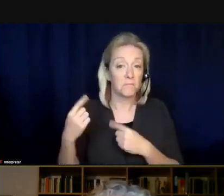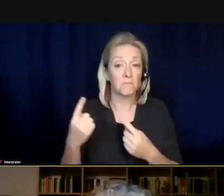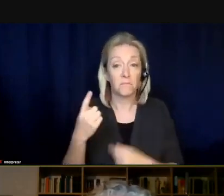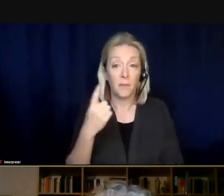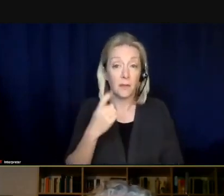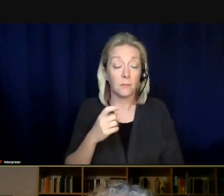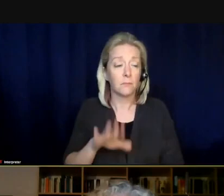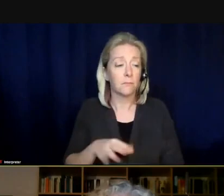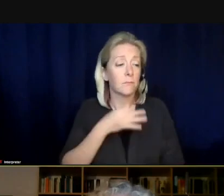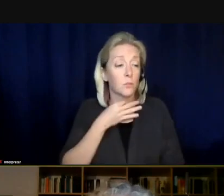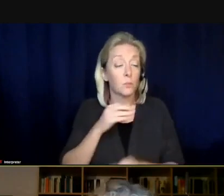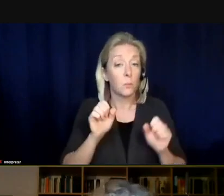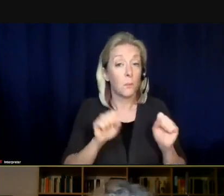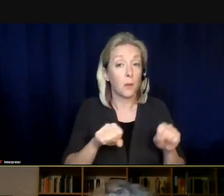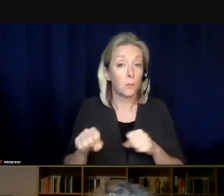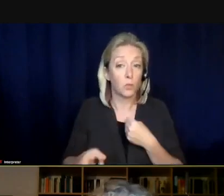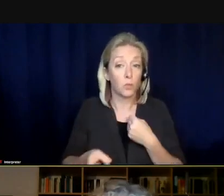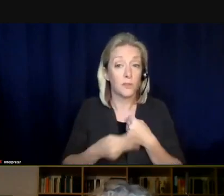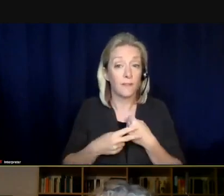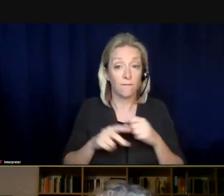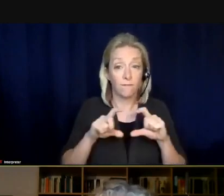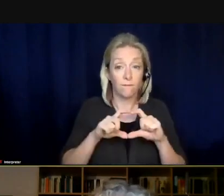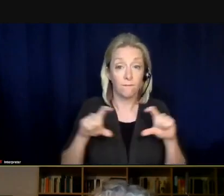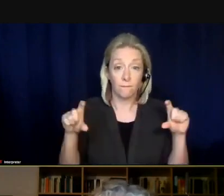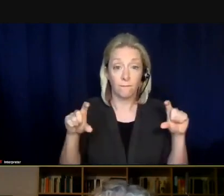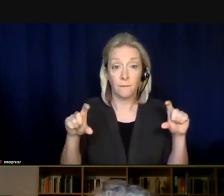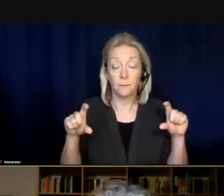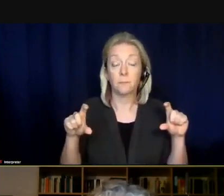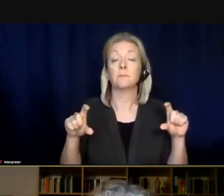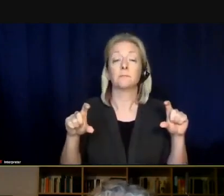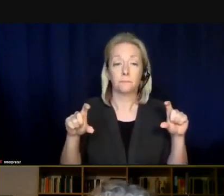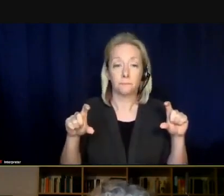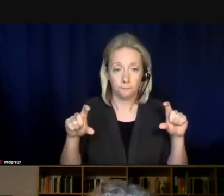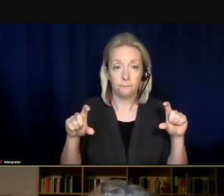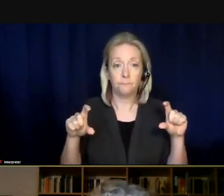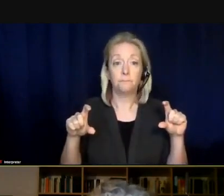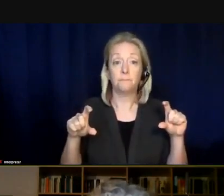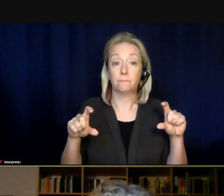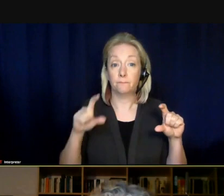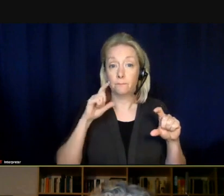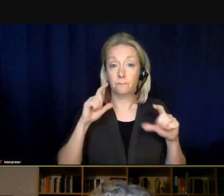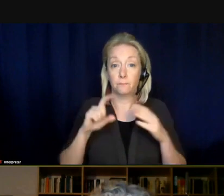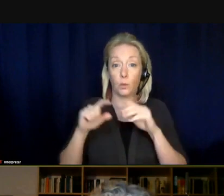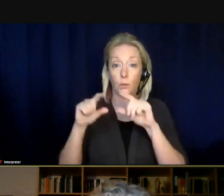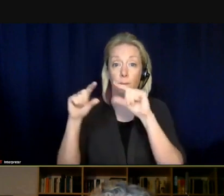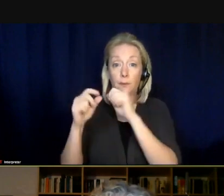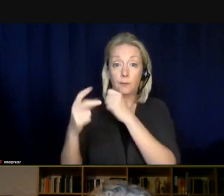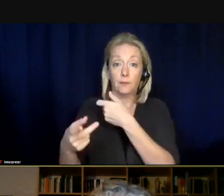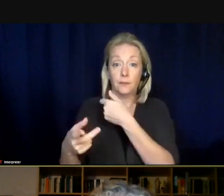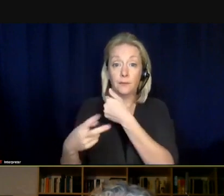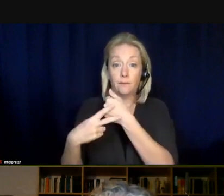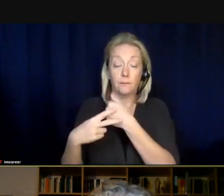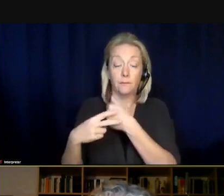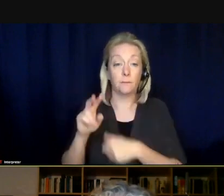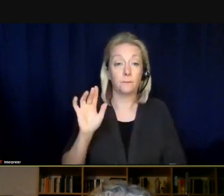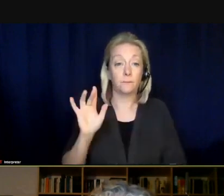is there a way to save this? You can go into Save, okay? You